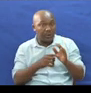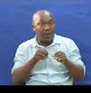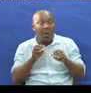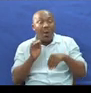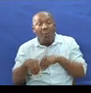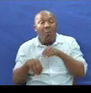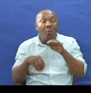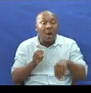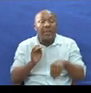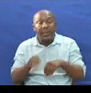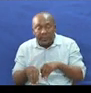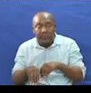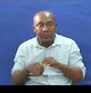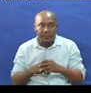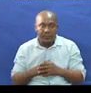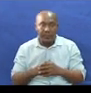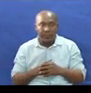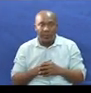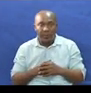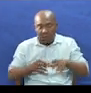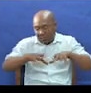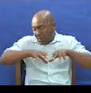past the tunnel.